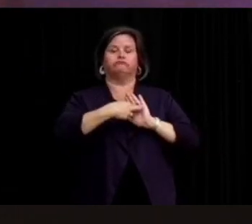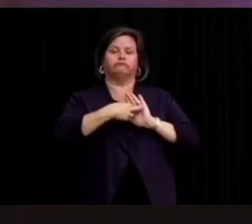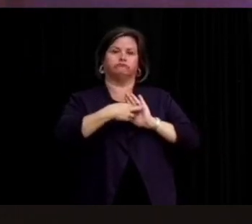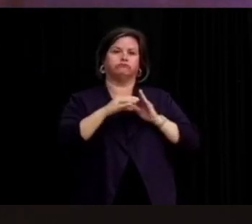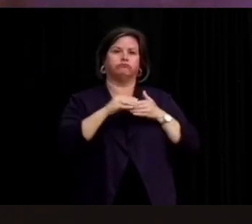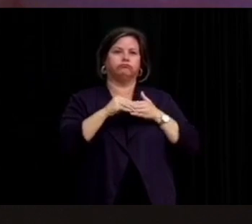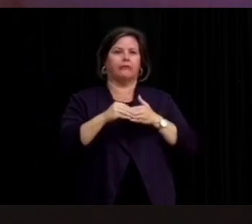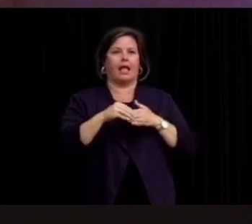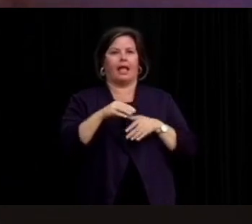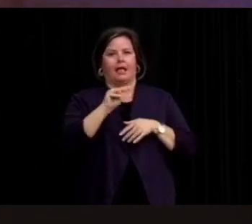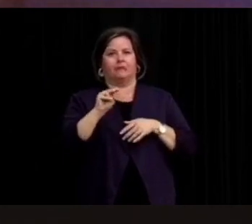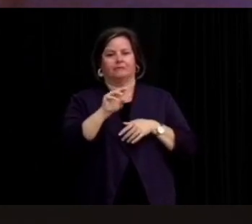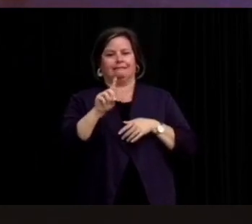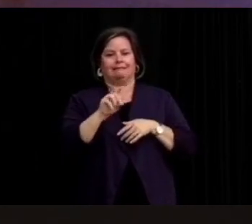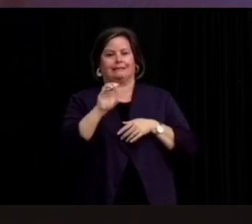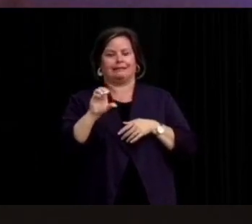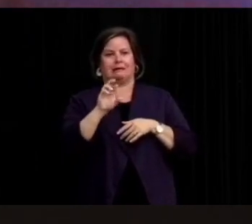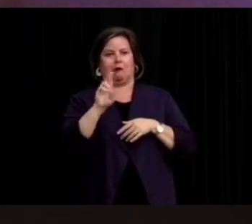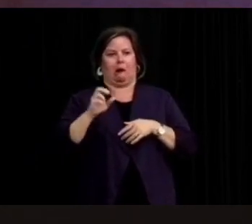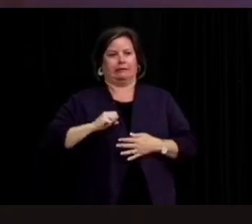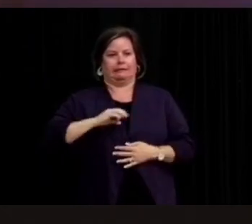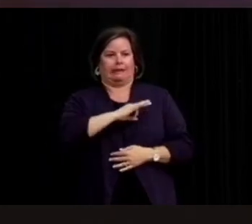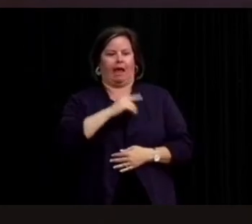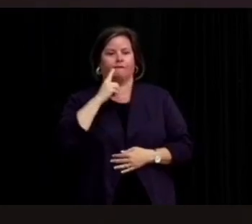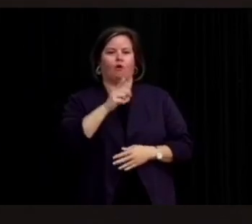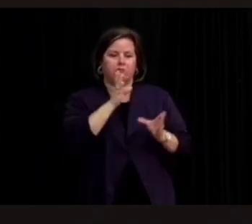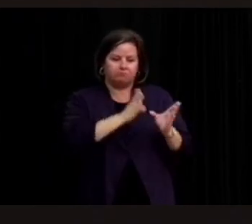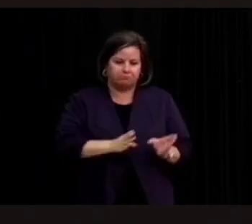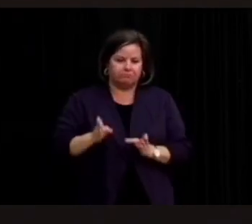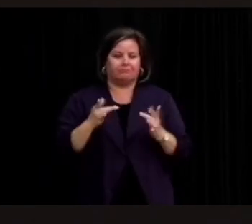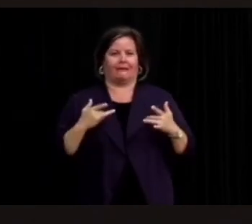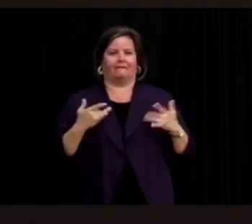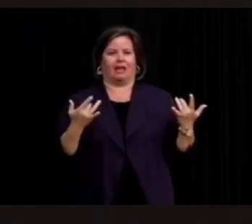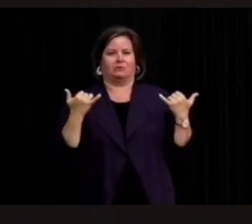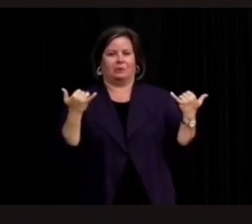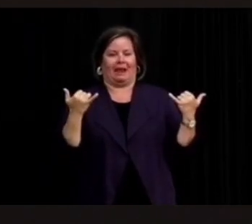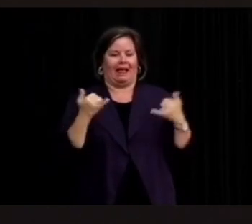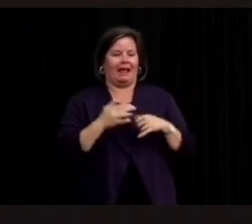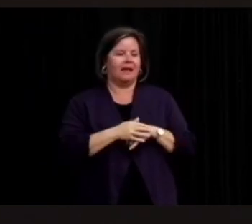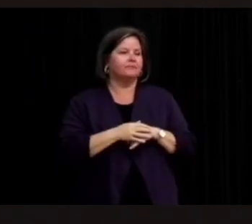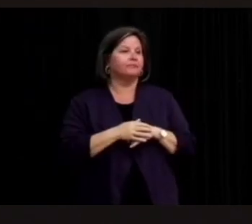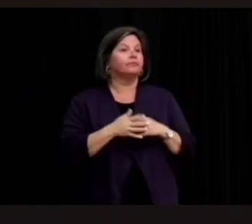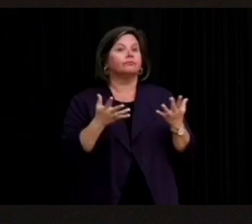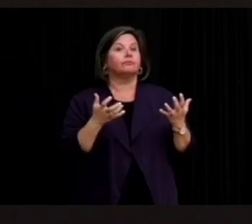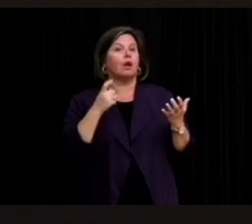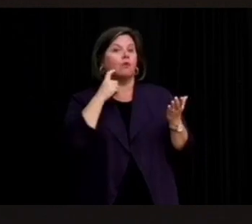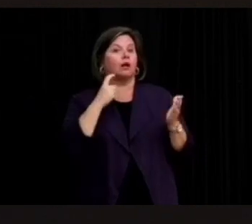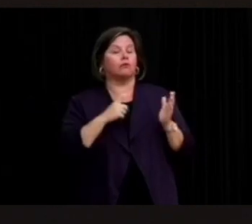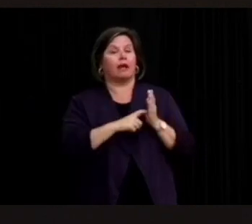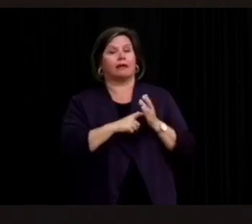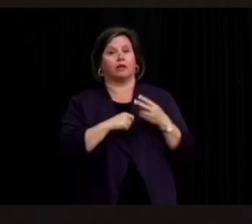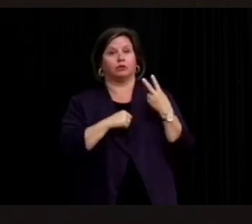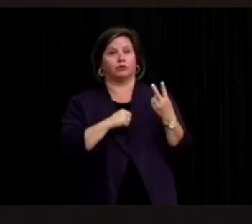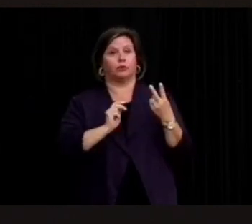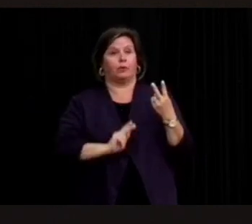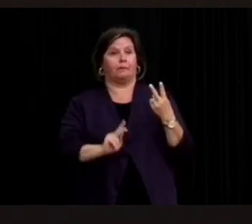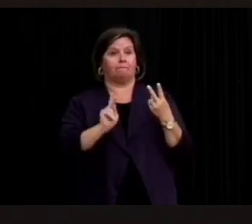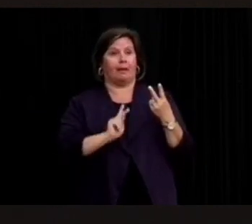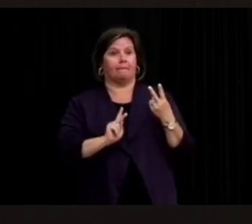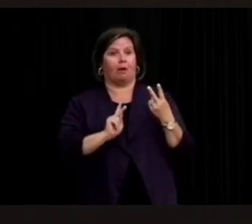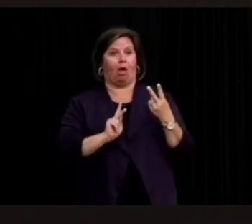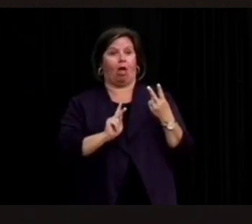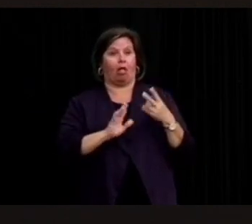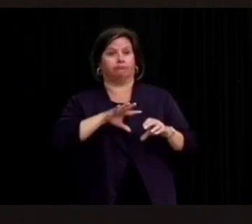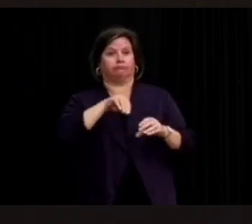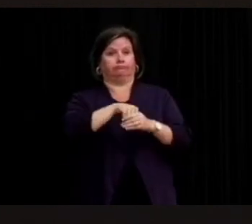of MDCR staff and putting on this event today. I did want to recognize 2 people that are part of a core